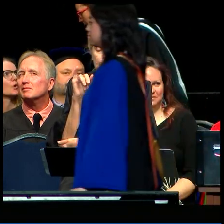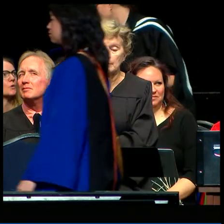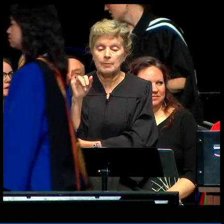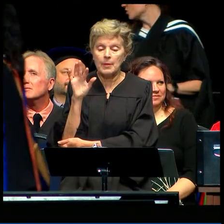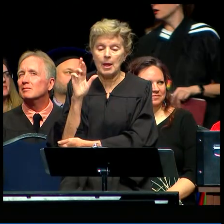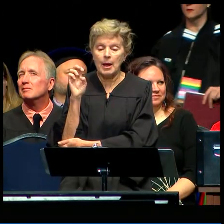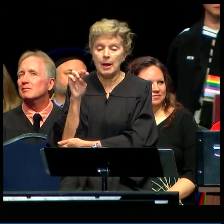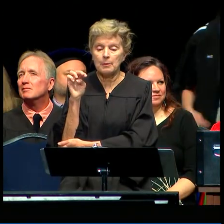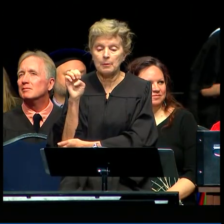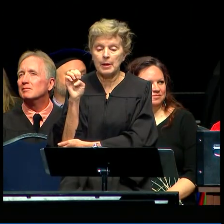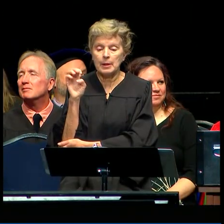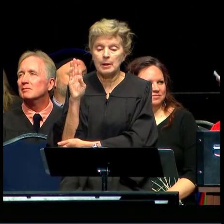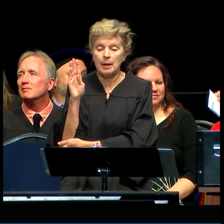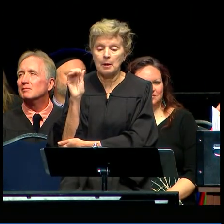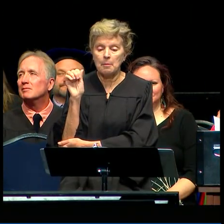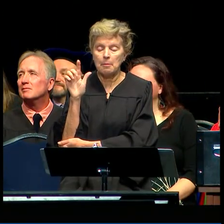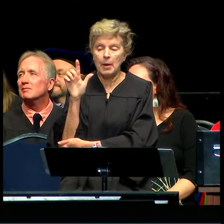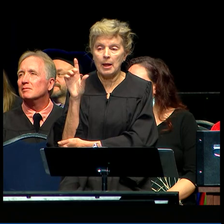Irene Baldeo.